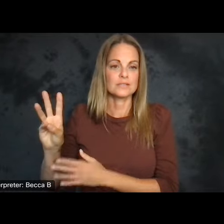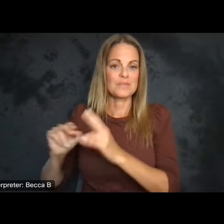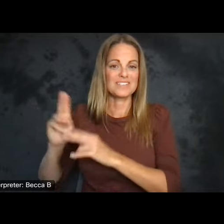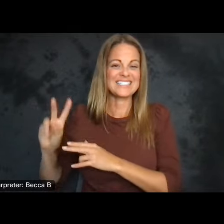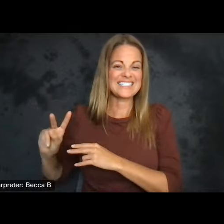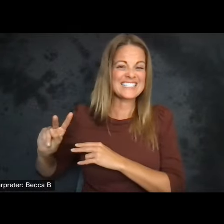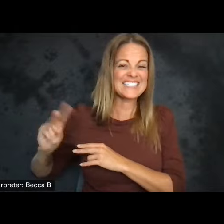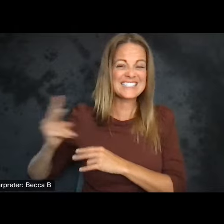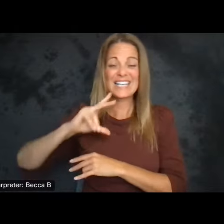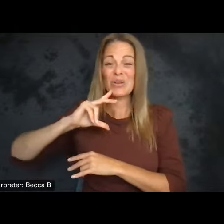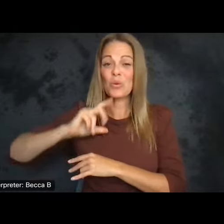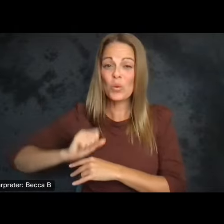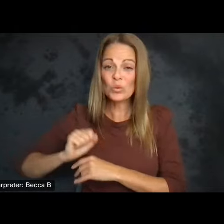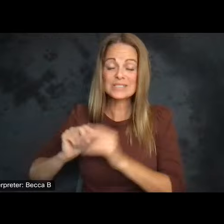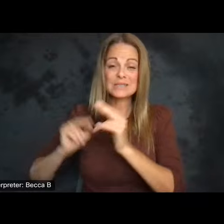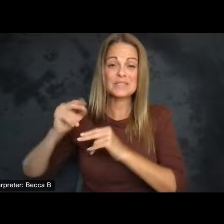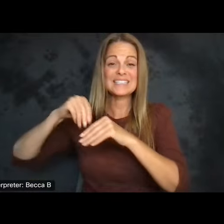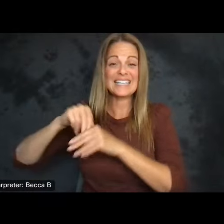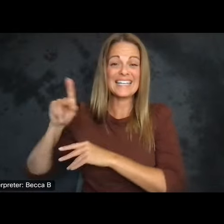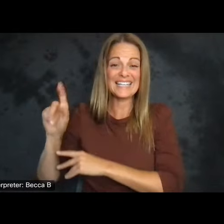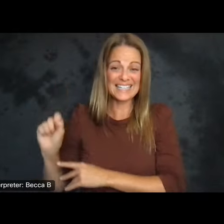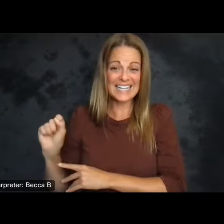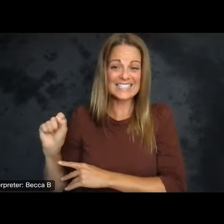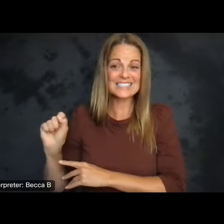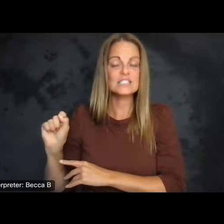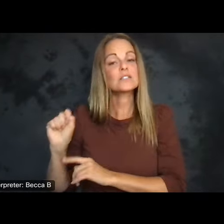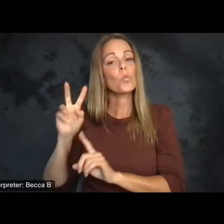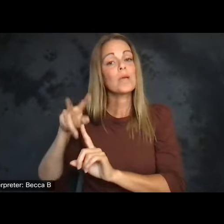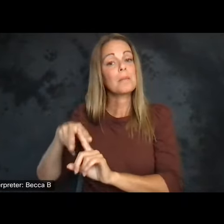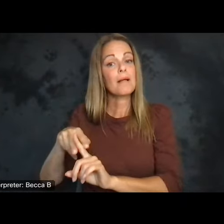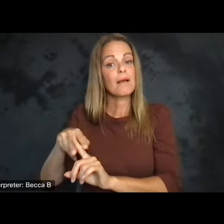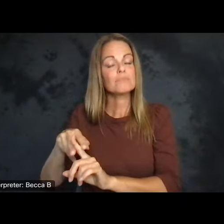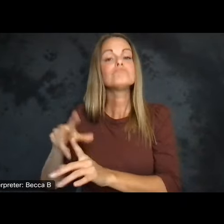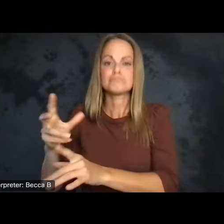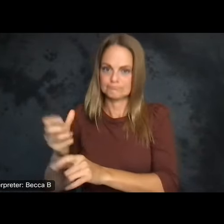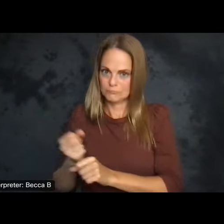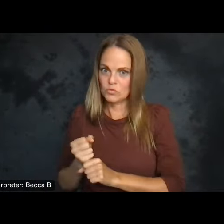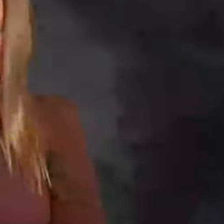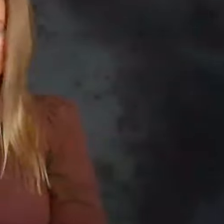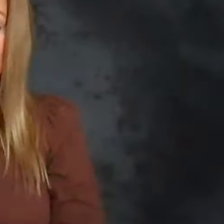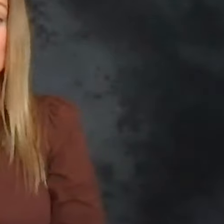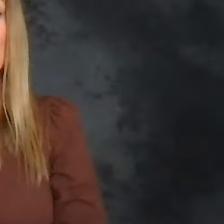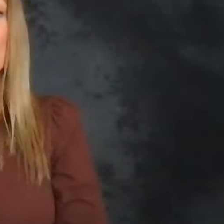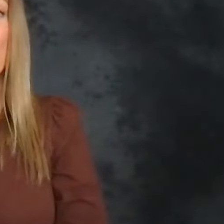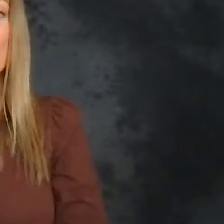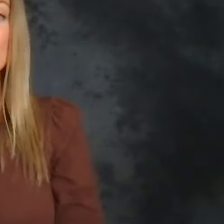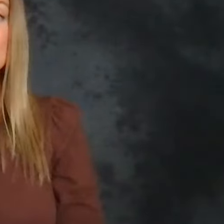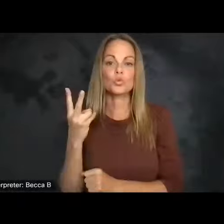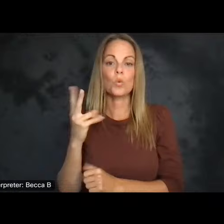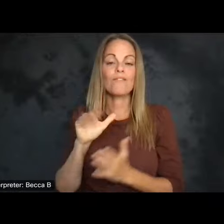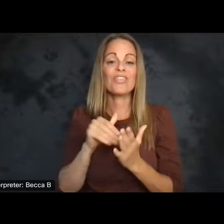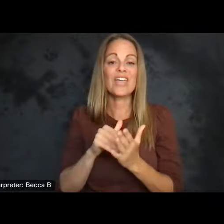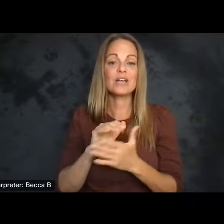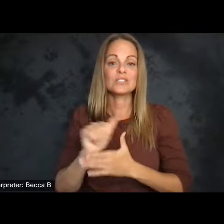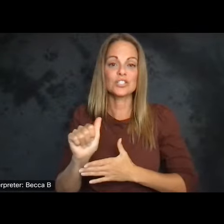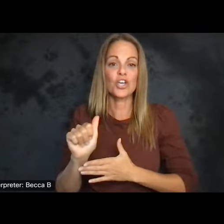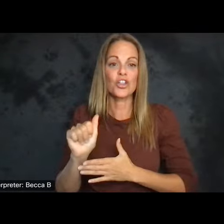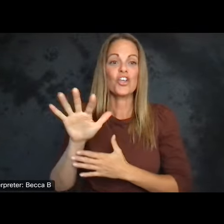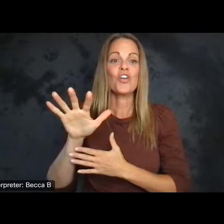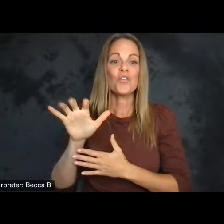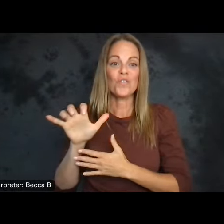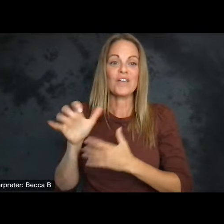in Kansas. We applied for and received a $412,000 500 Save